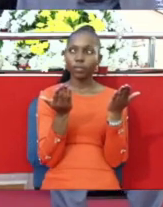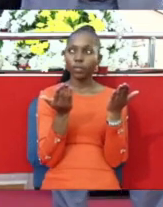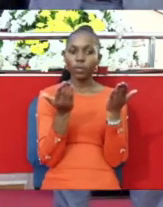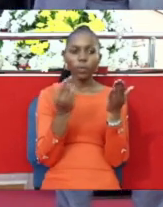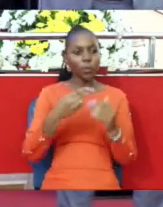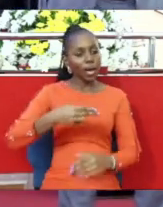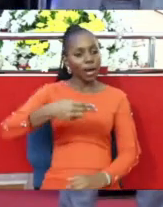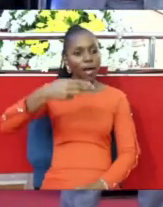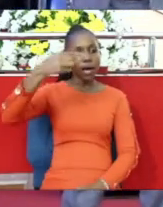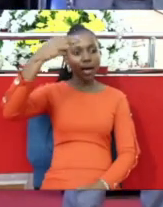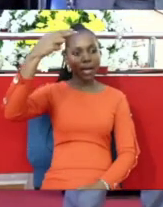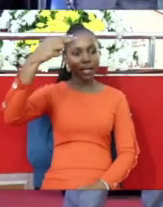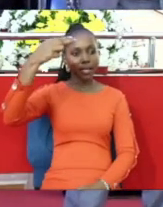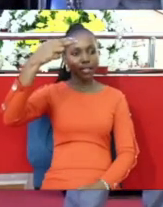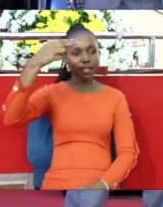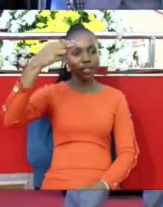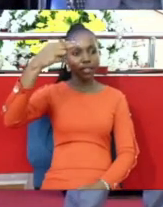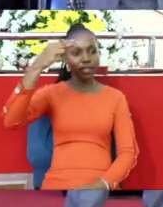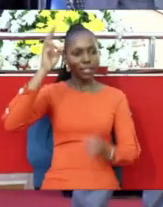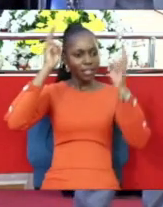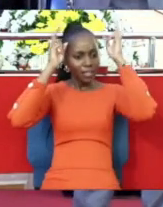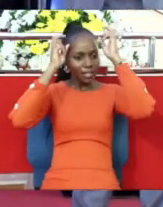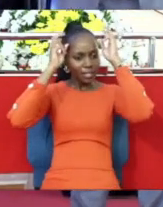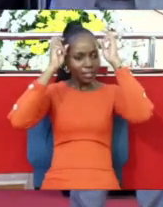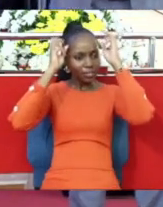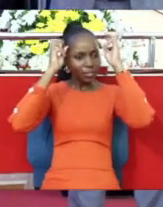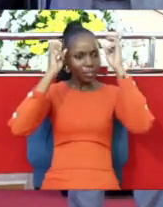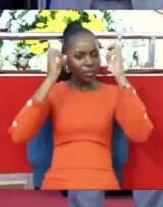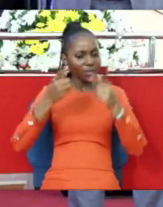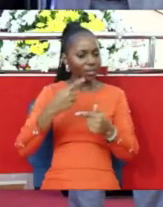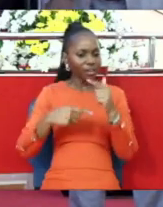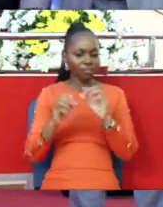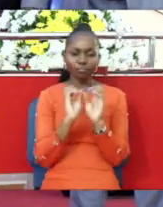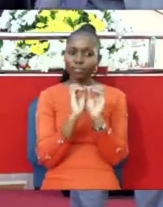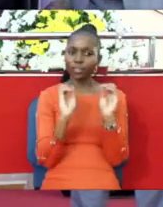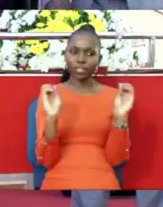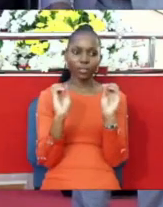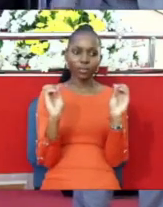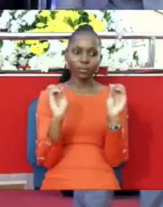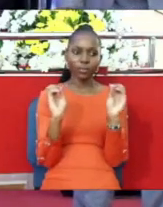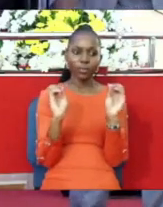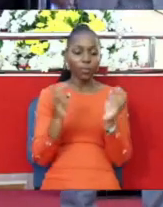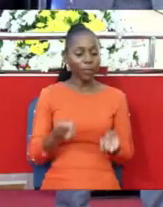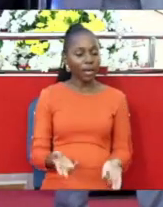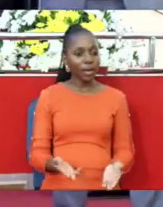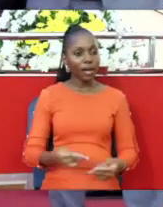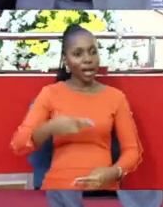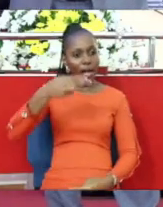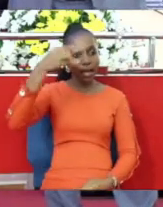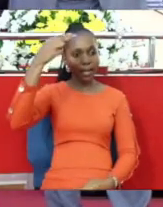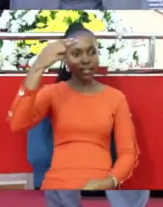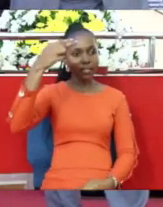high. Tuko juu sana. We cannot be accessed. Hatuwezi fikiwa. We are too high. Kwamba tuko juu.